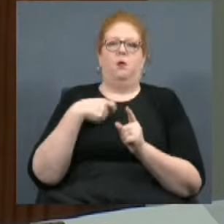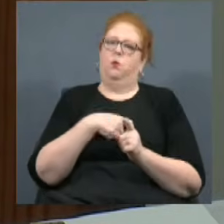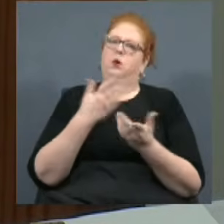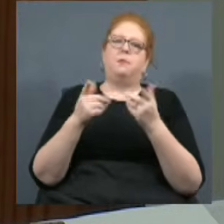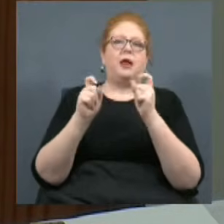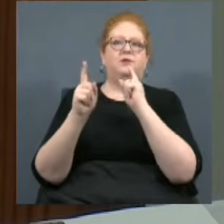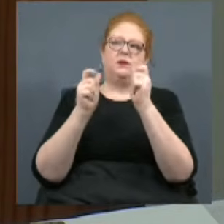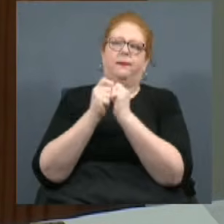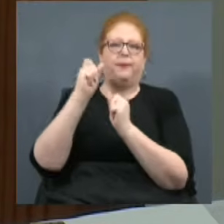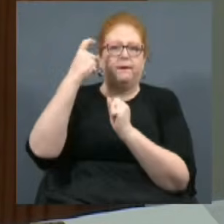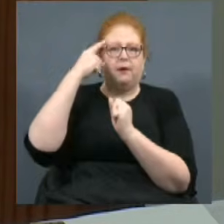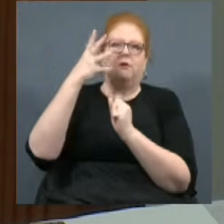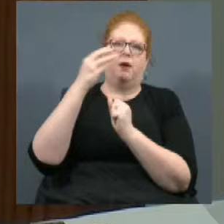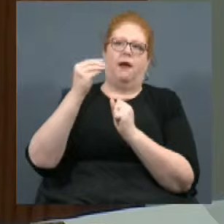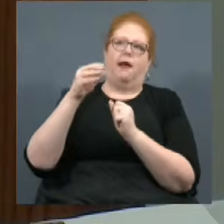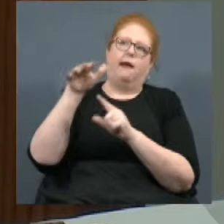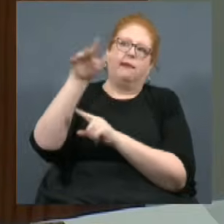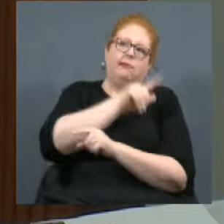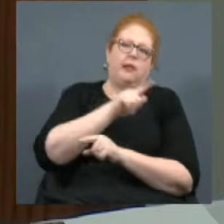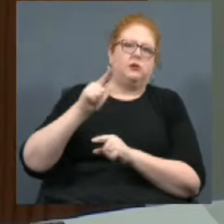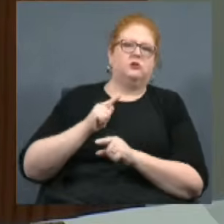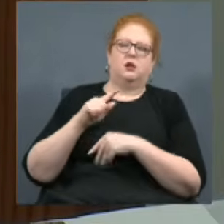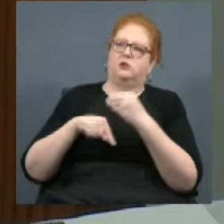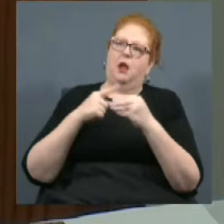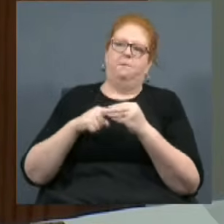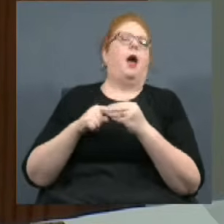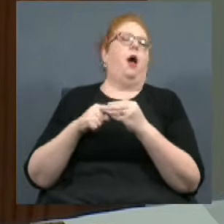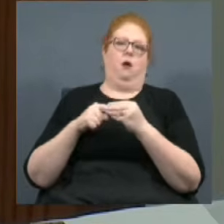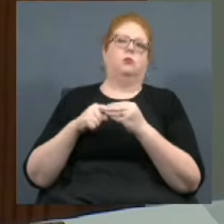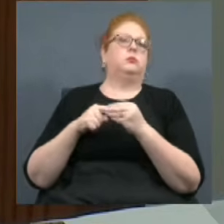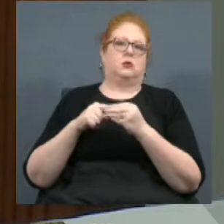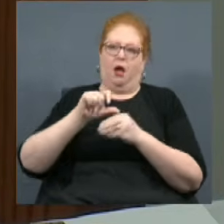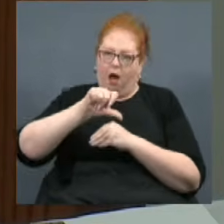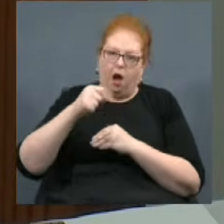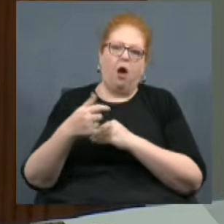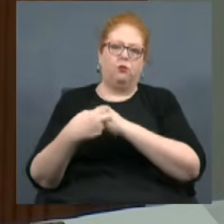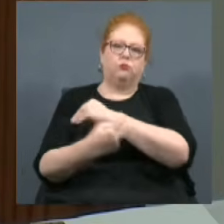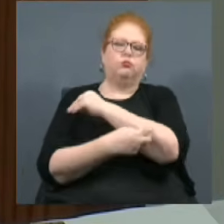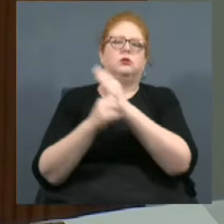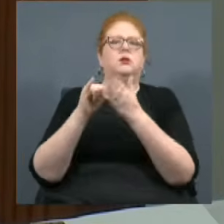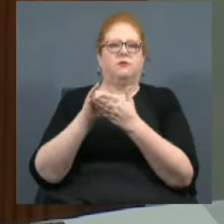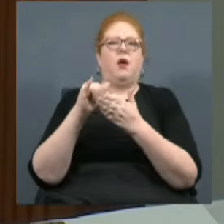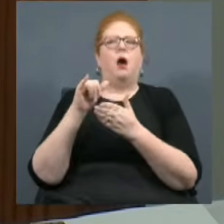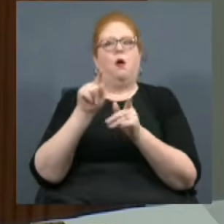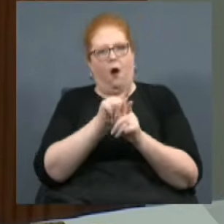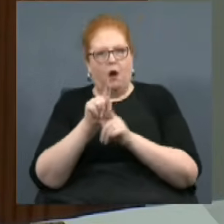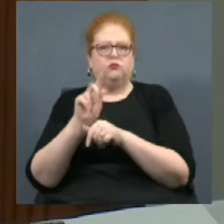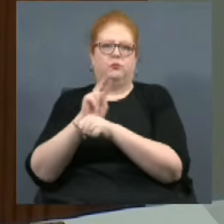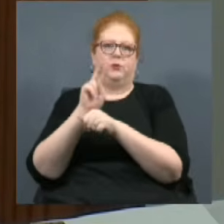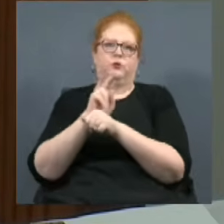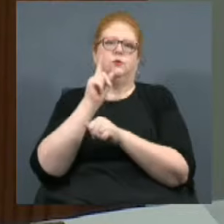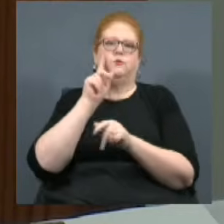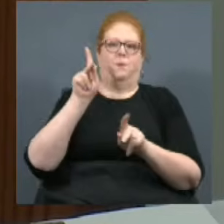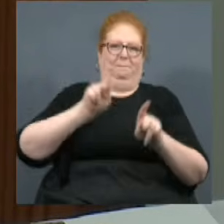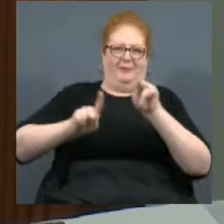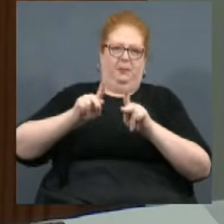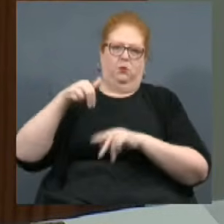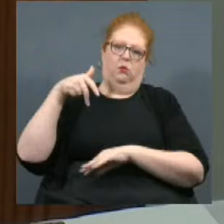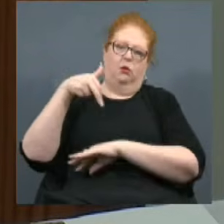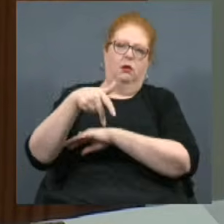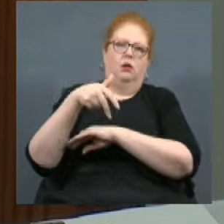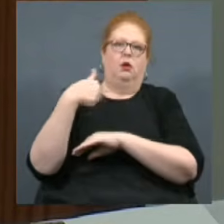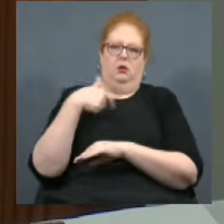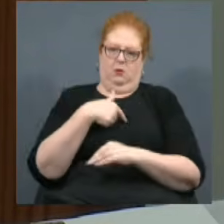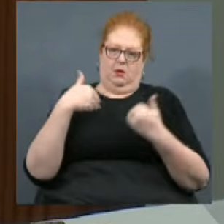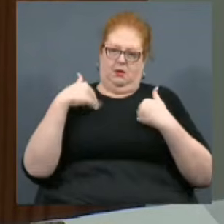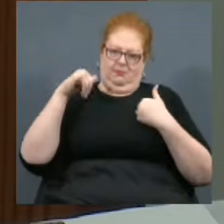comes to navigable riverways that carry pedestrians. It doesn't happen in a lot of areas of the state. This is probably really the only place we've got this type of crossing